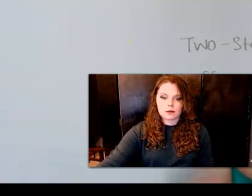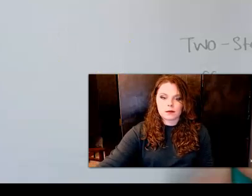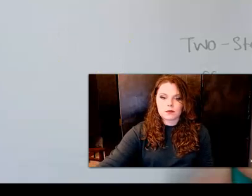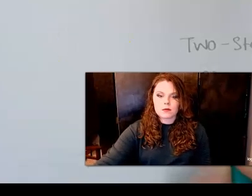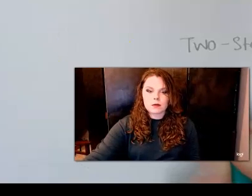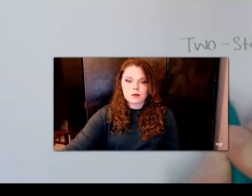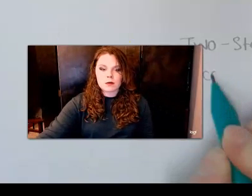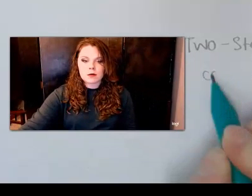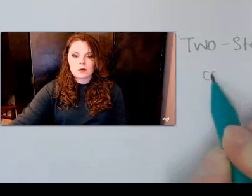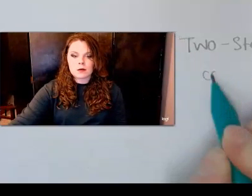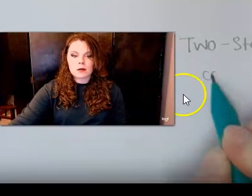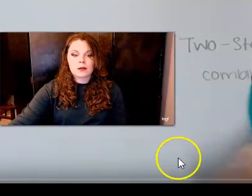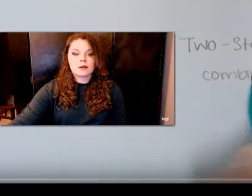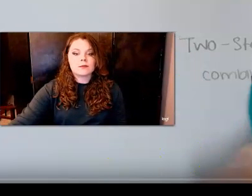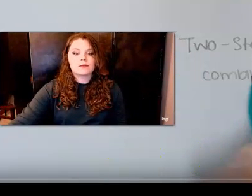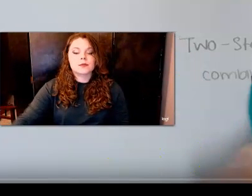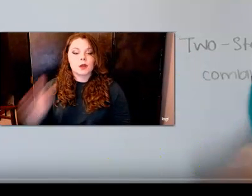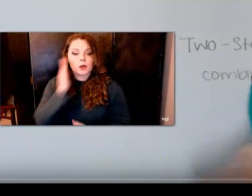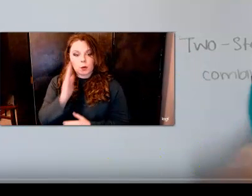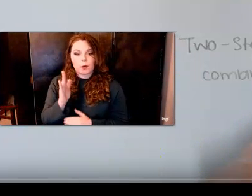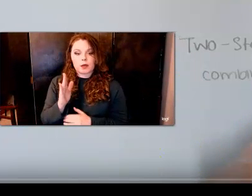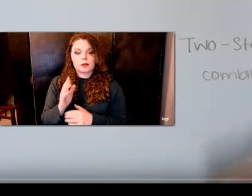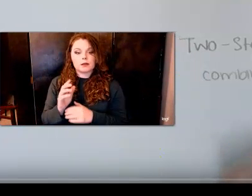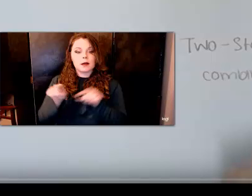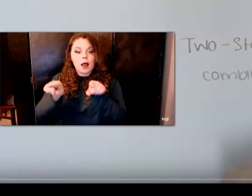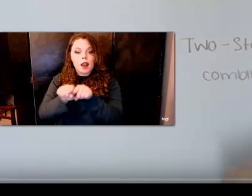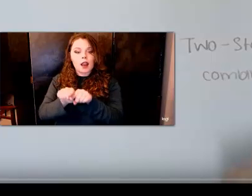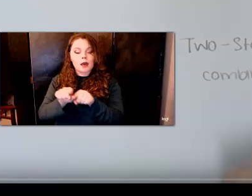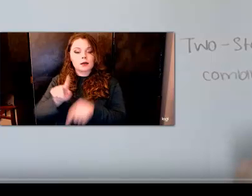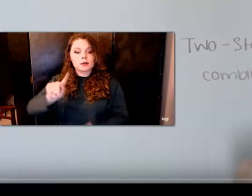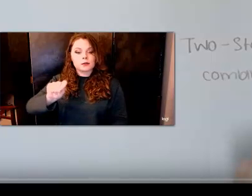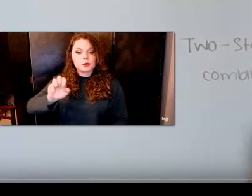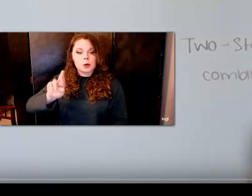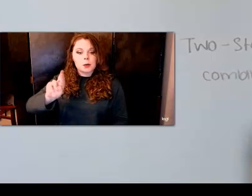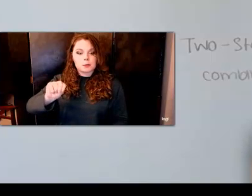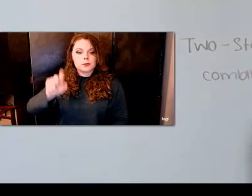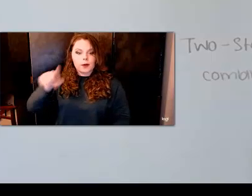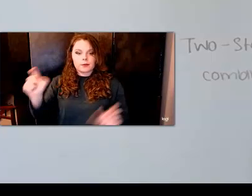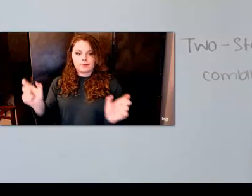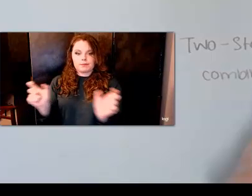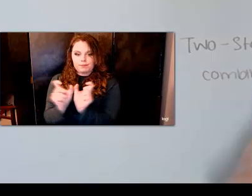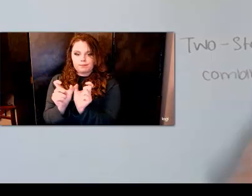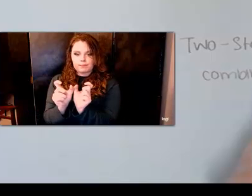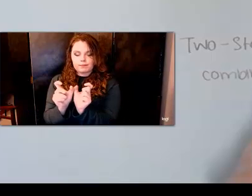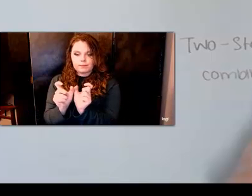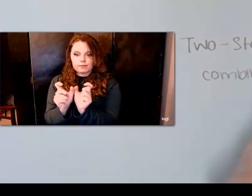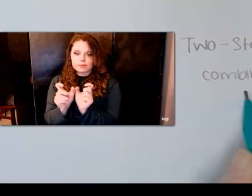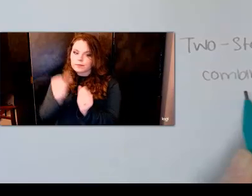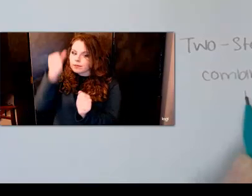And when you have like terms, there's two things that you must remember. The first